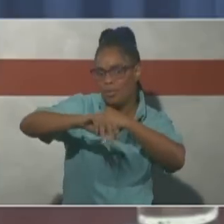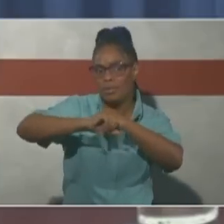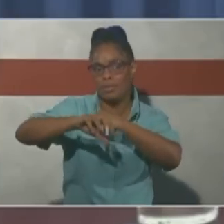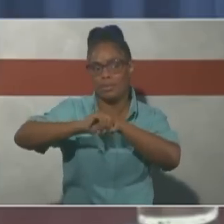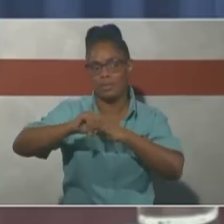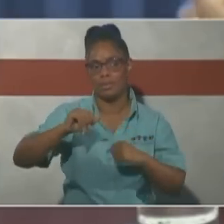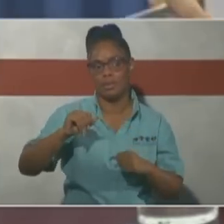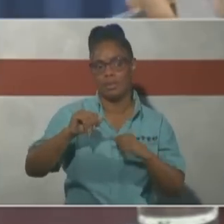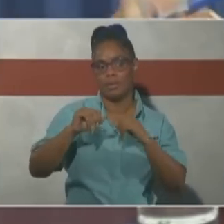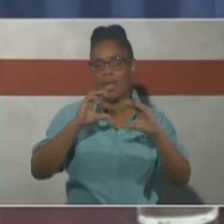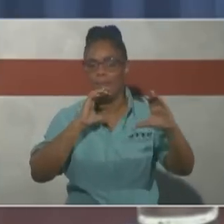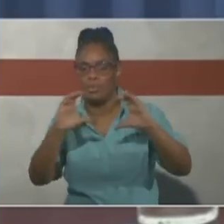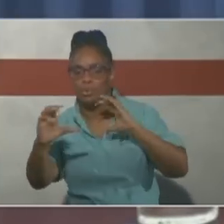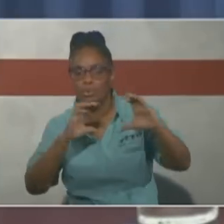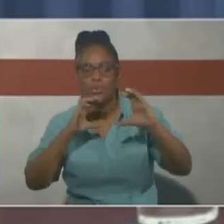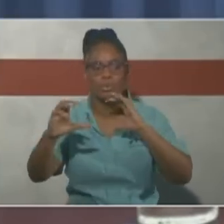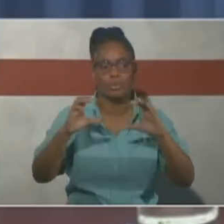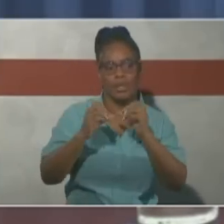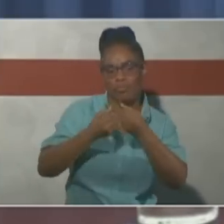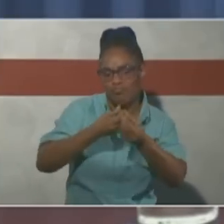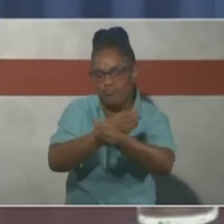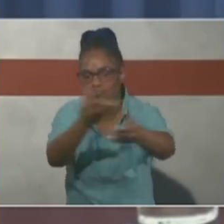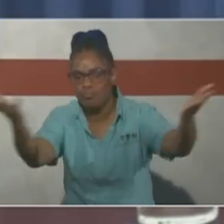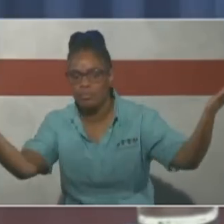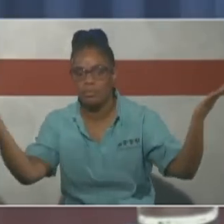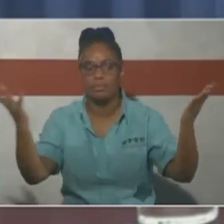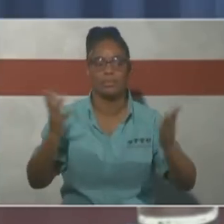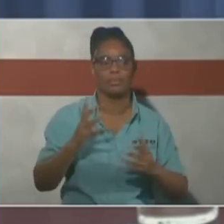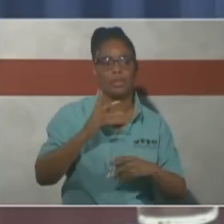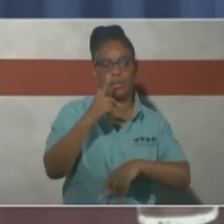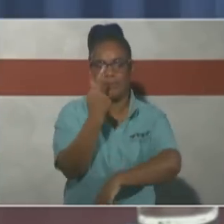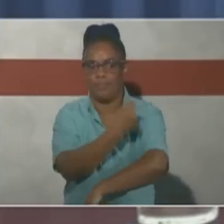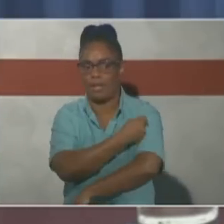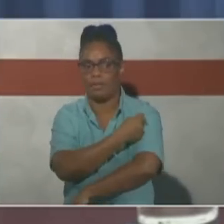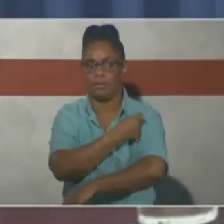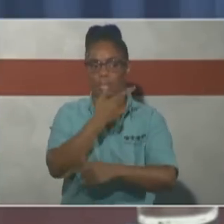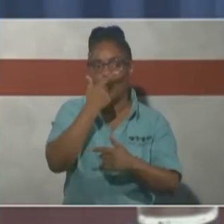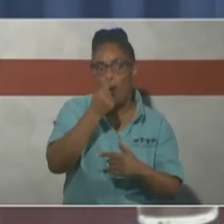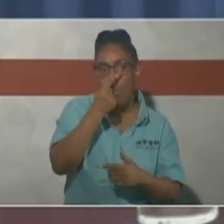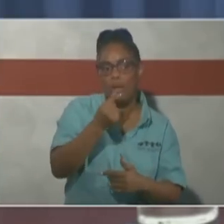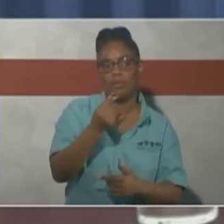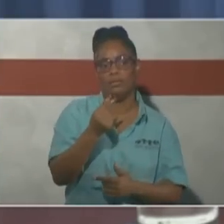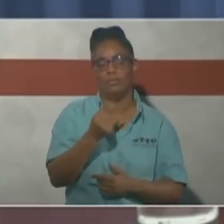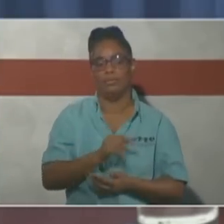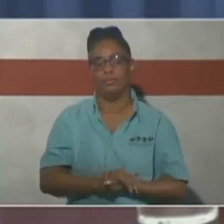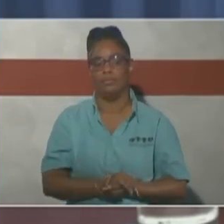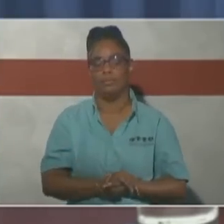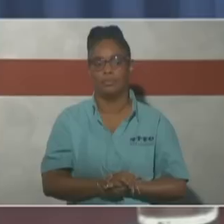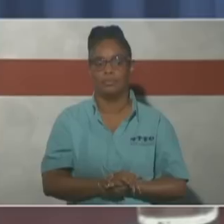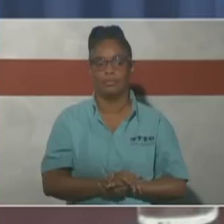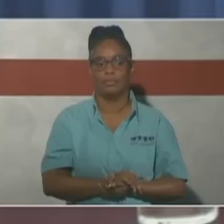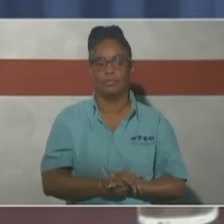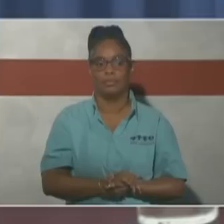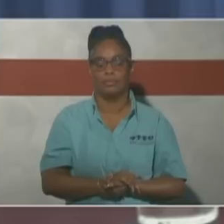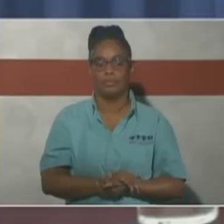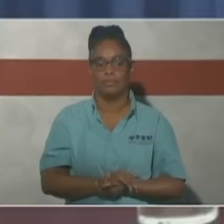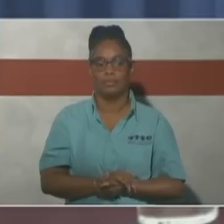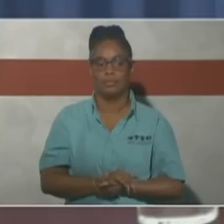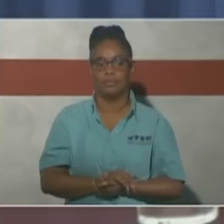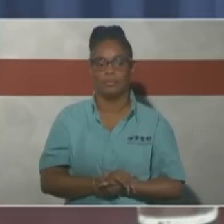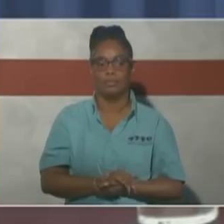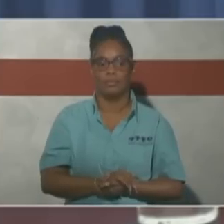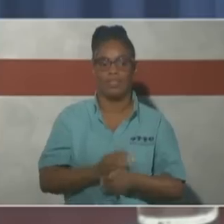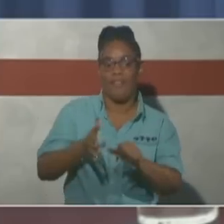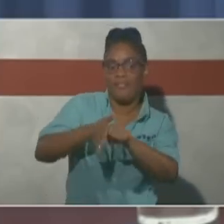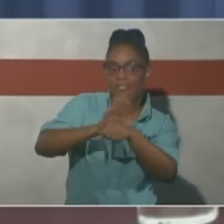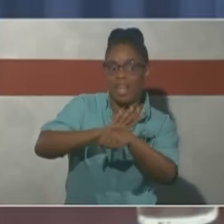on their databases who receive vaccines. So we are going all out in our communication drive and our